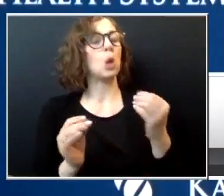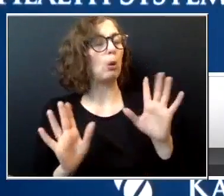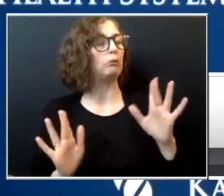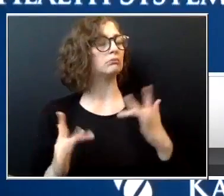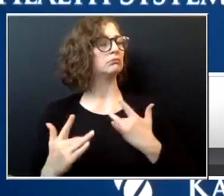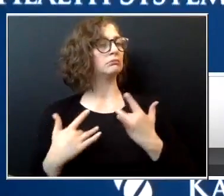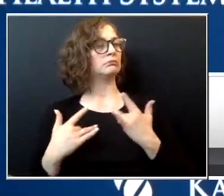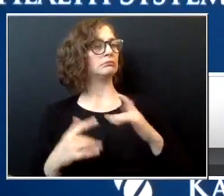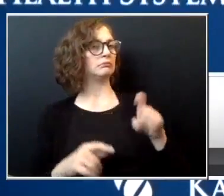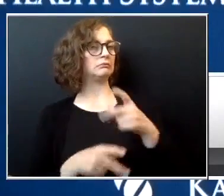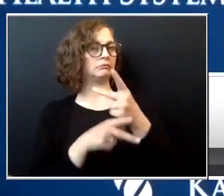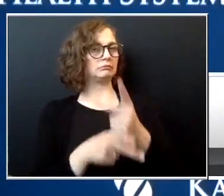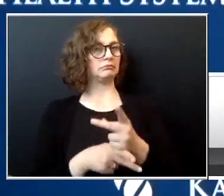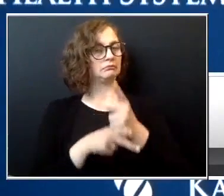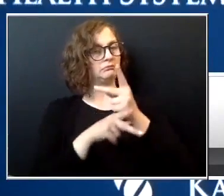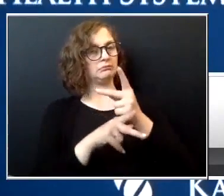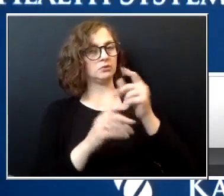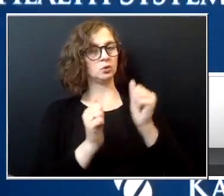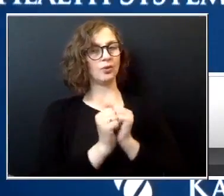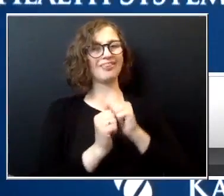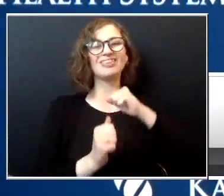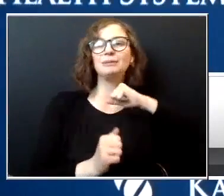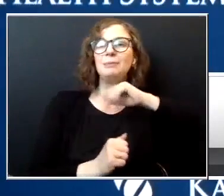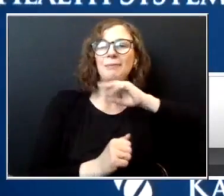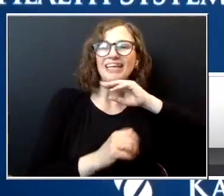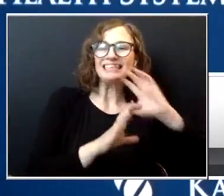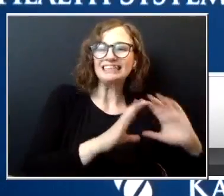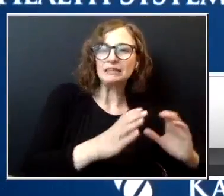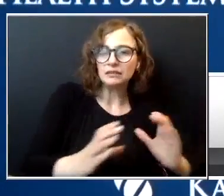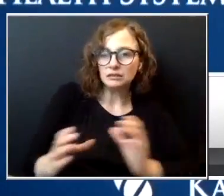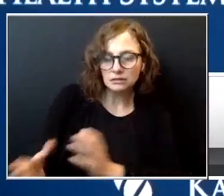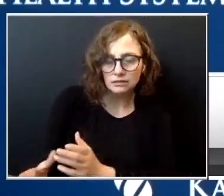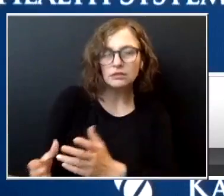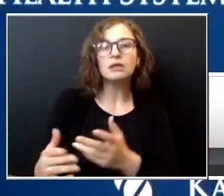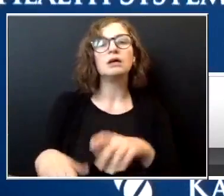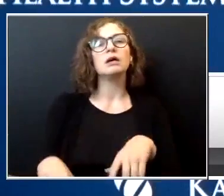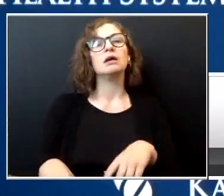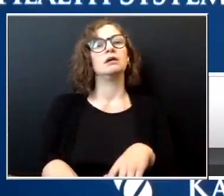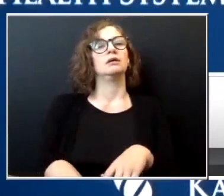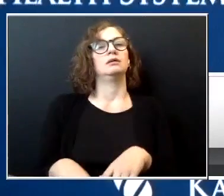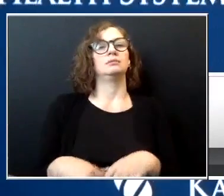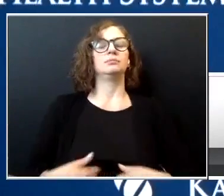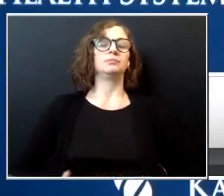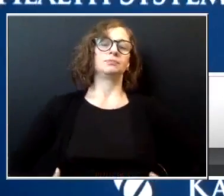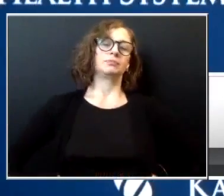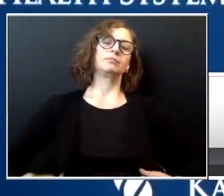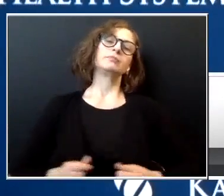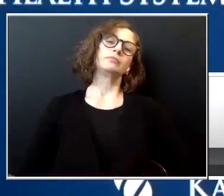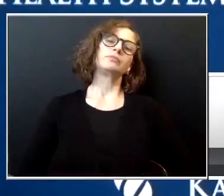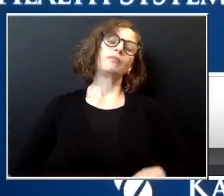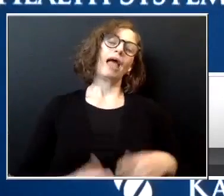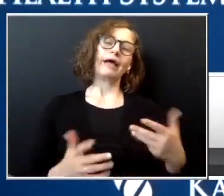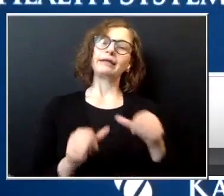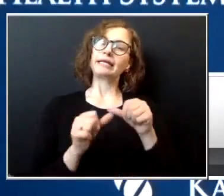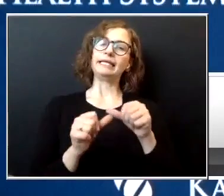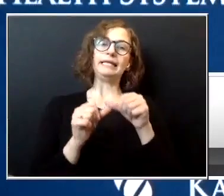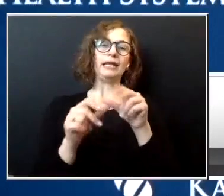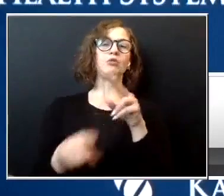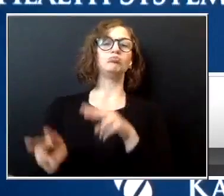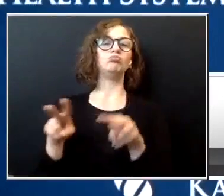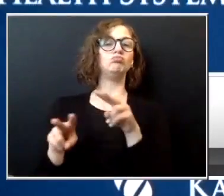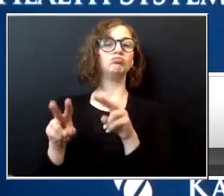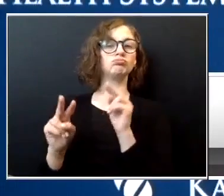have increased surveillance around the country, both in our animals, but also in humans looking